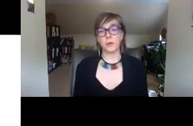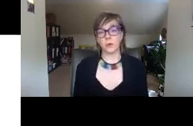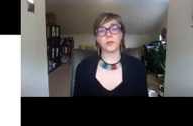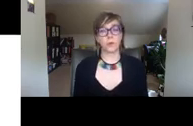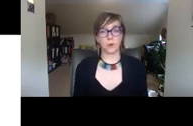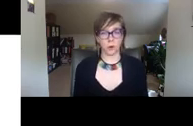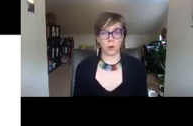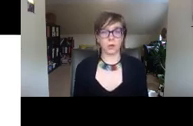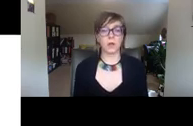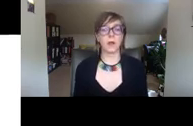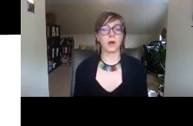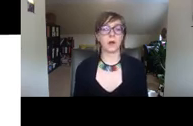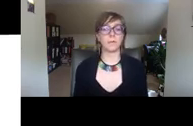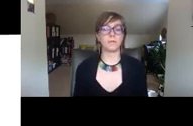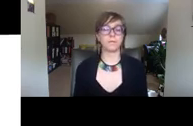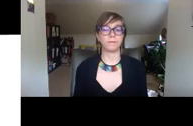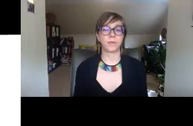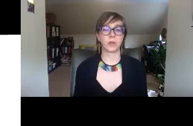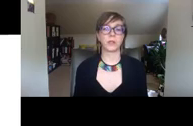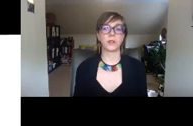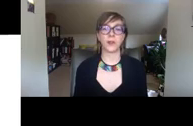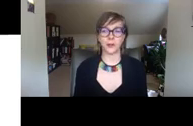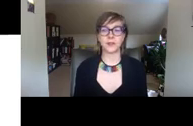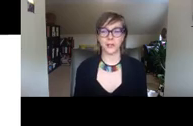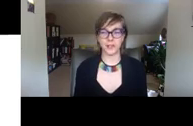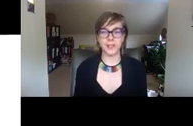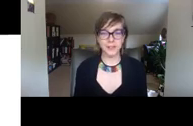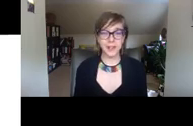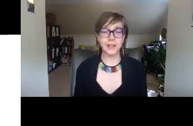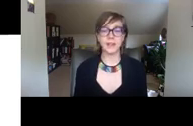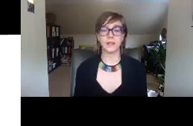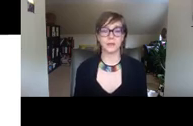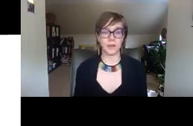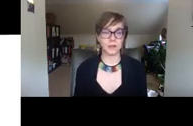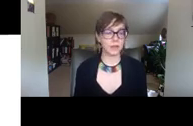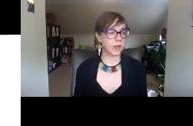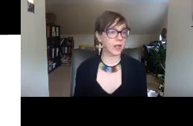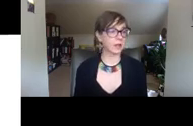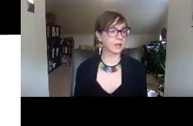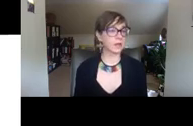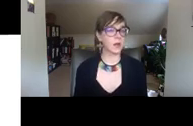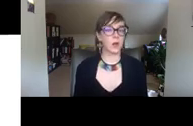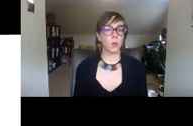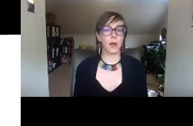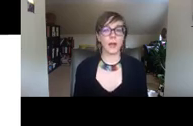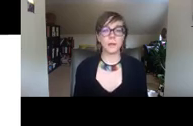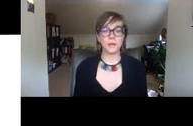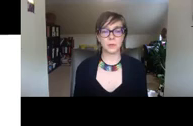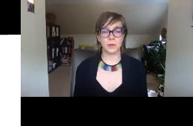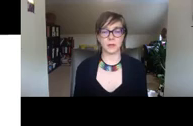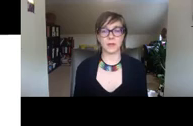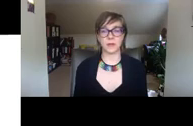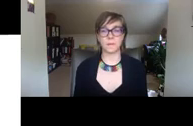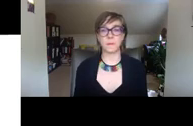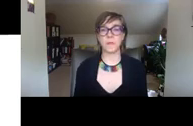And of course, overall, there is a lot of stress and anxiety, and this affects it. And what happens